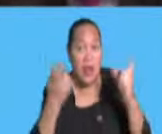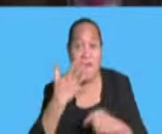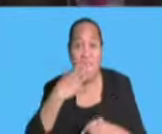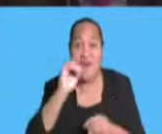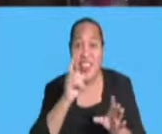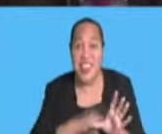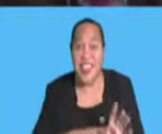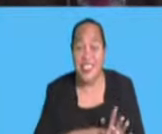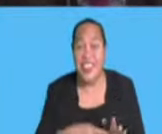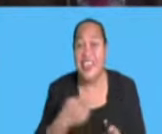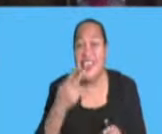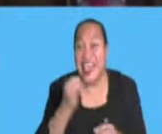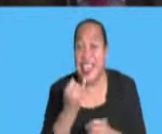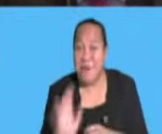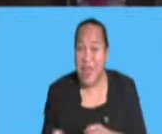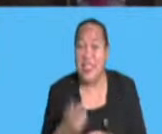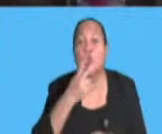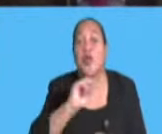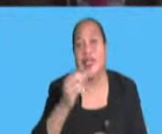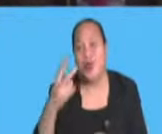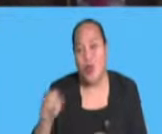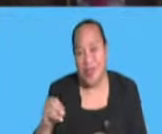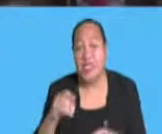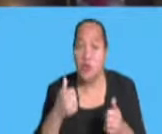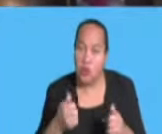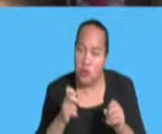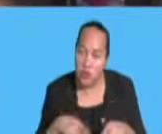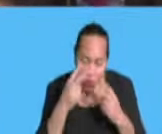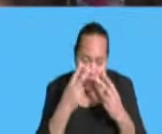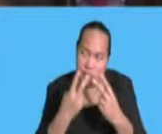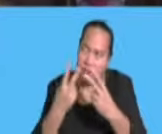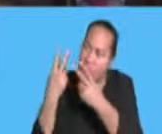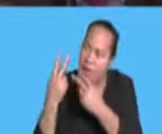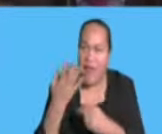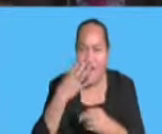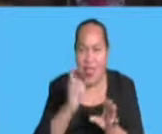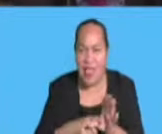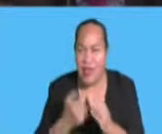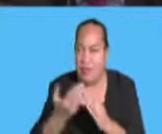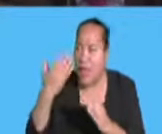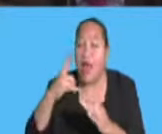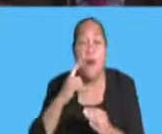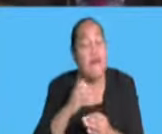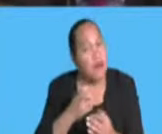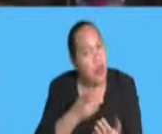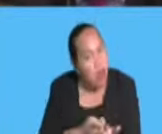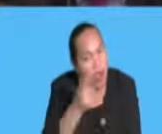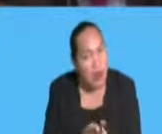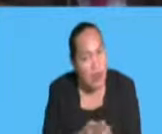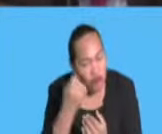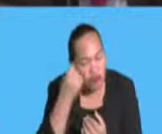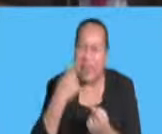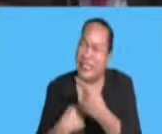independence in 2020. This is an opportune time to reflect on the past 50 years and to be honest and recognize the years